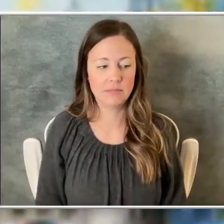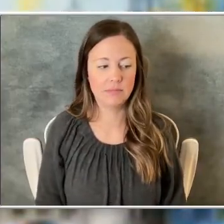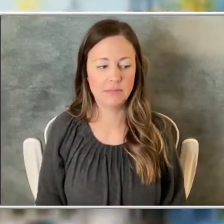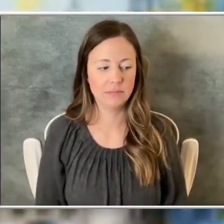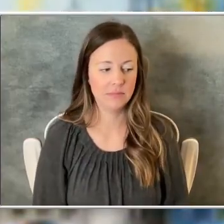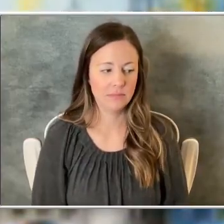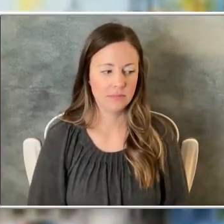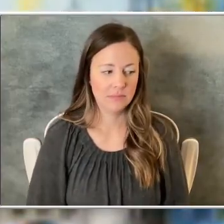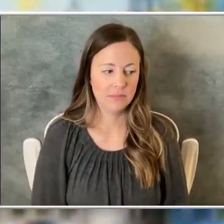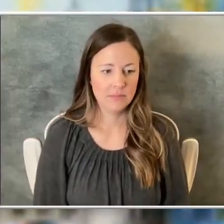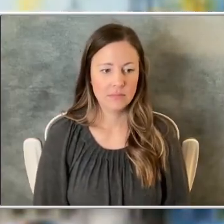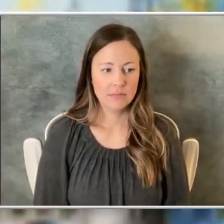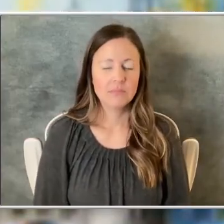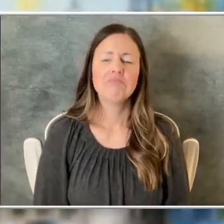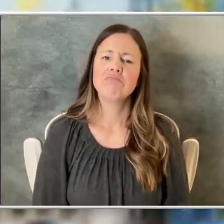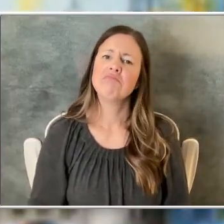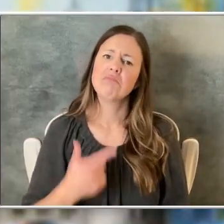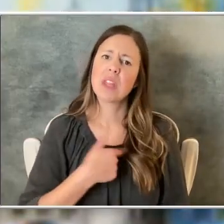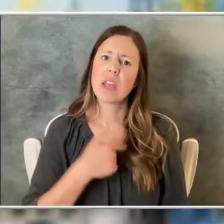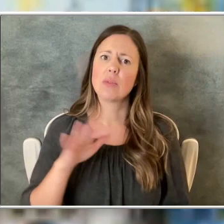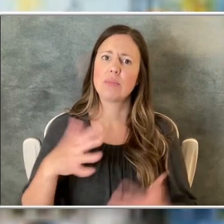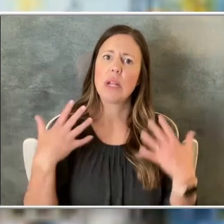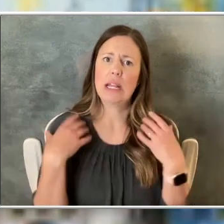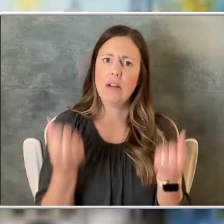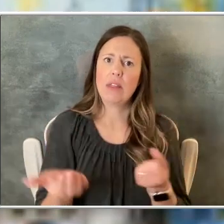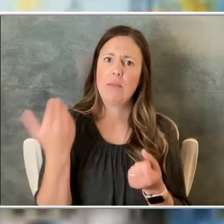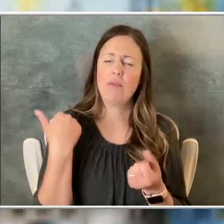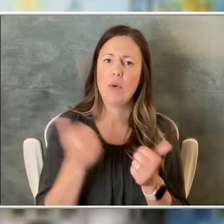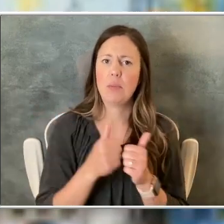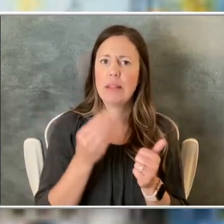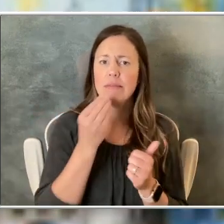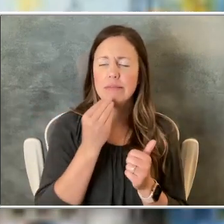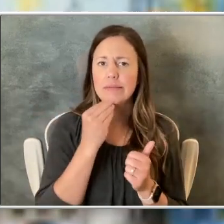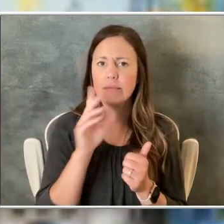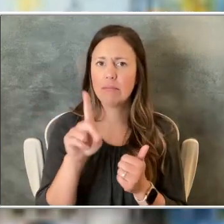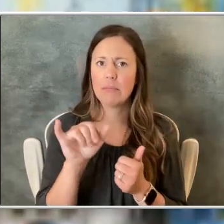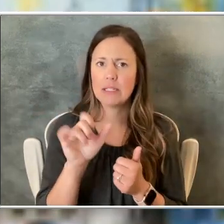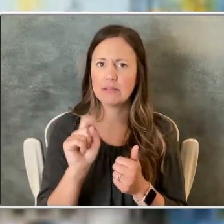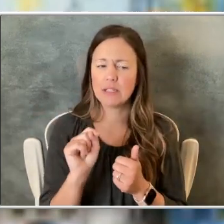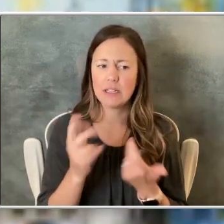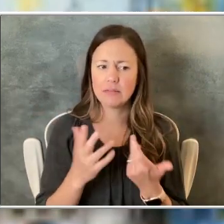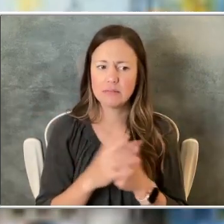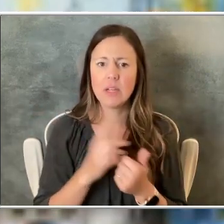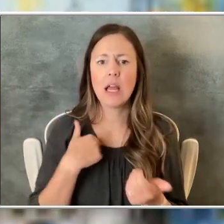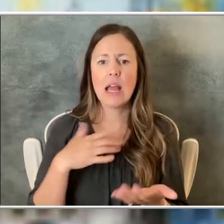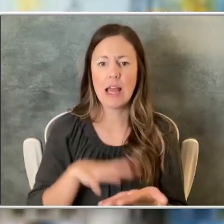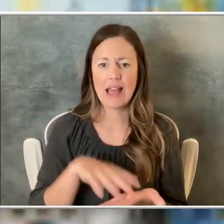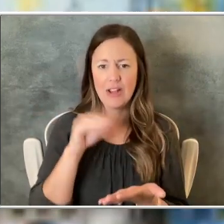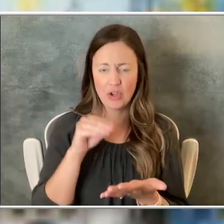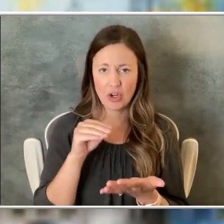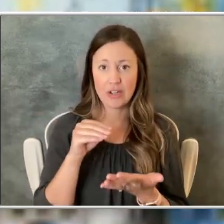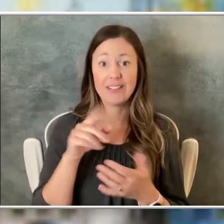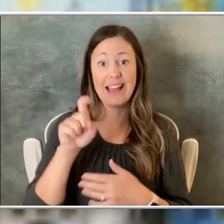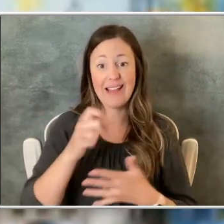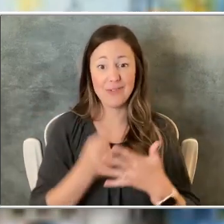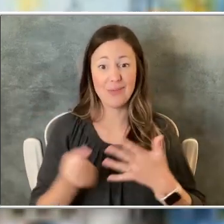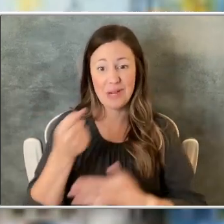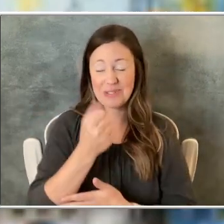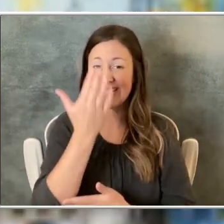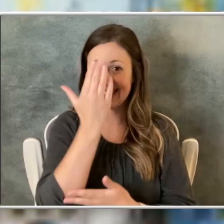I was pretty healthy before, like dietary wise. I did learn through the whole journey to prioritize